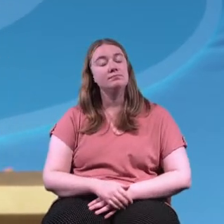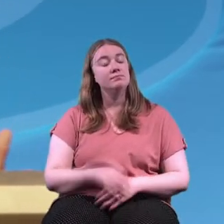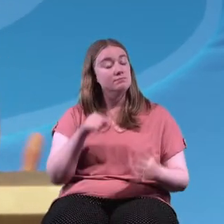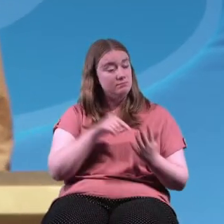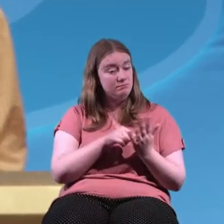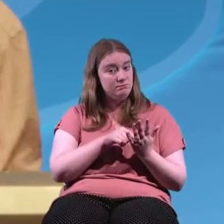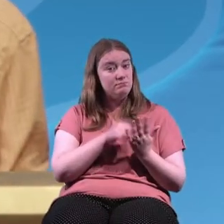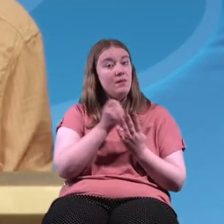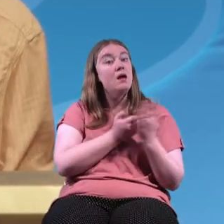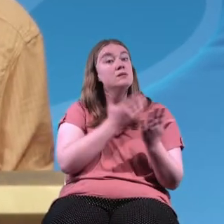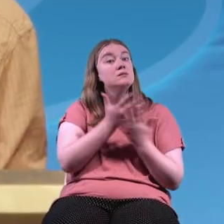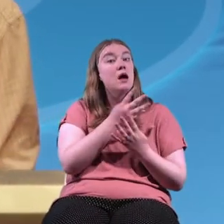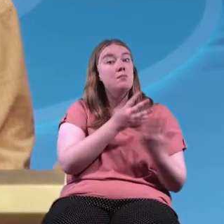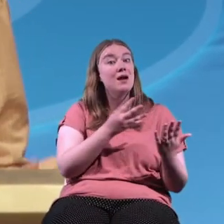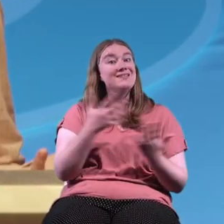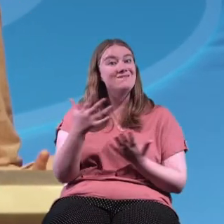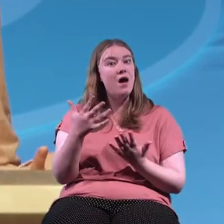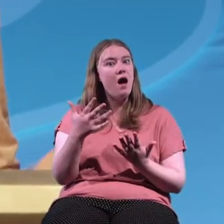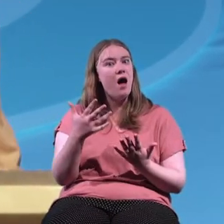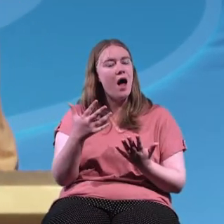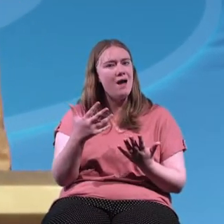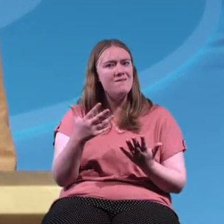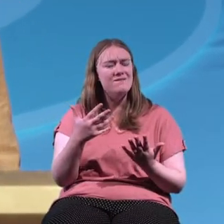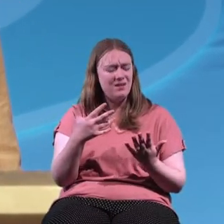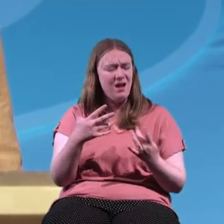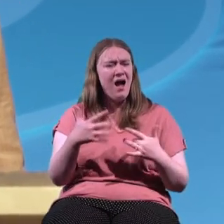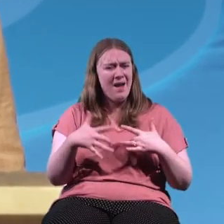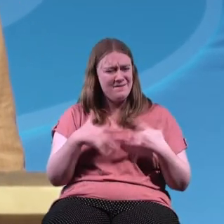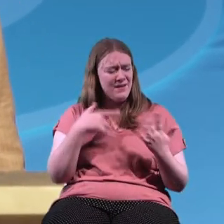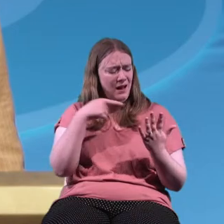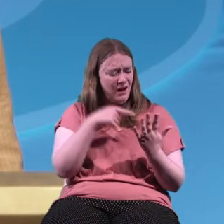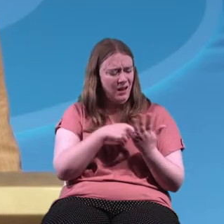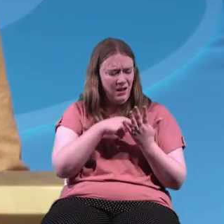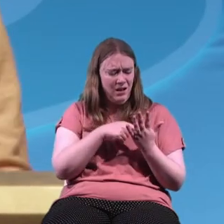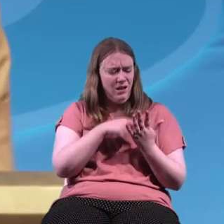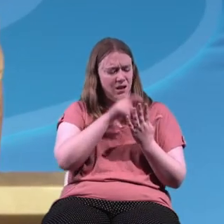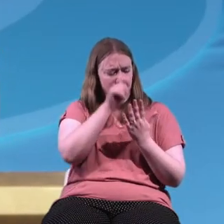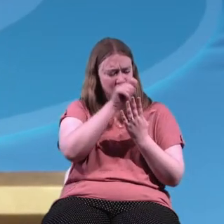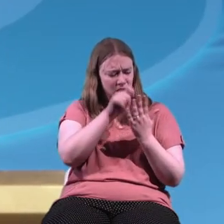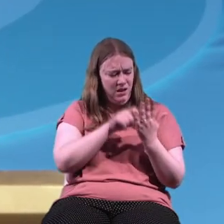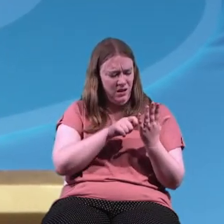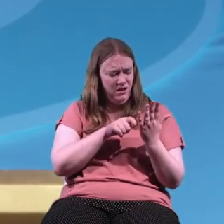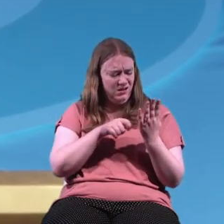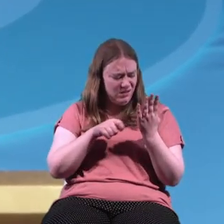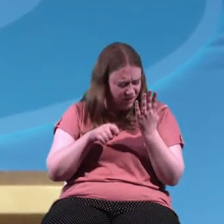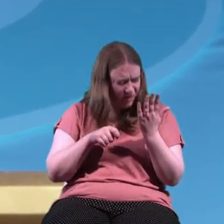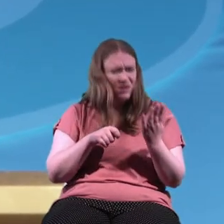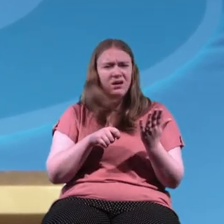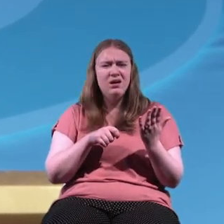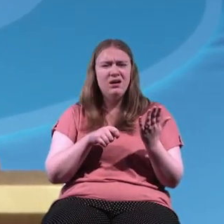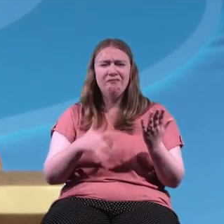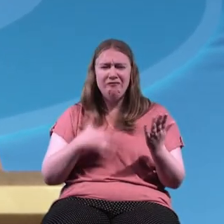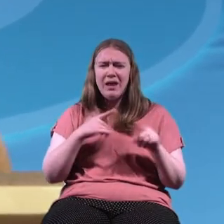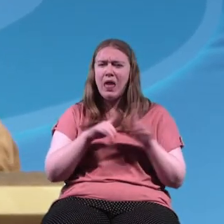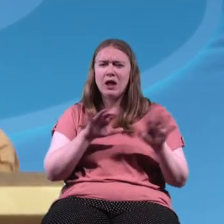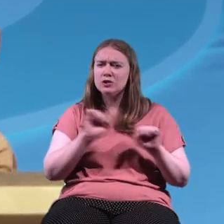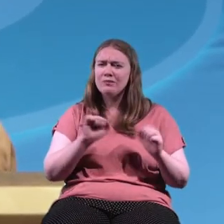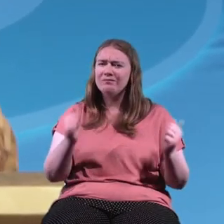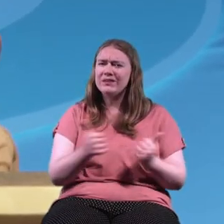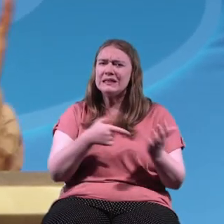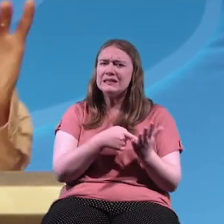doesn't really have a conclusion. I think it ends rather abruptly. Verse 7, I don't know if you noticed this, verse 7 says,